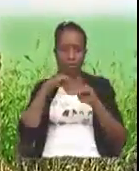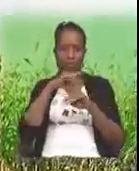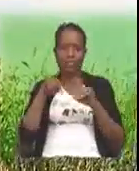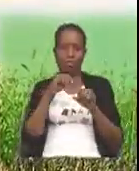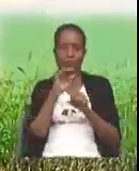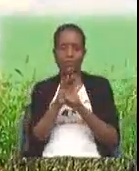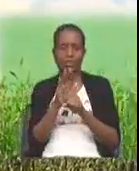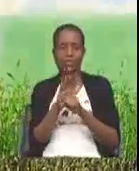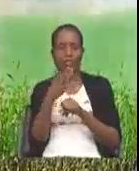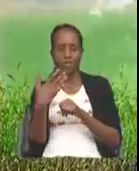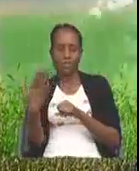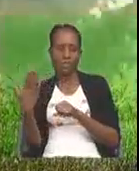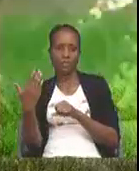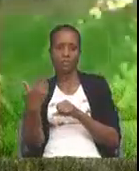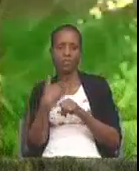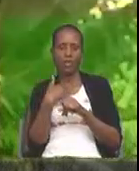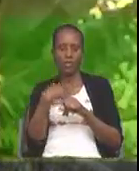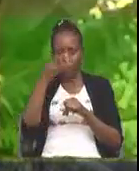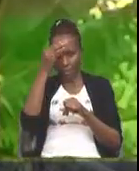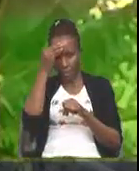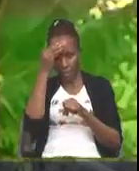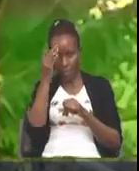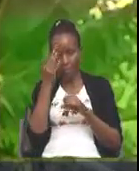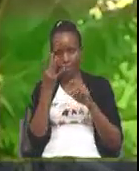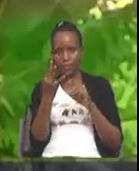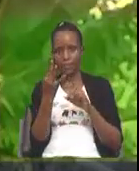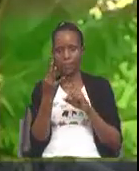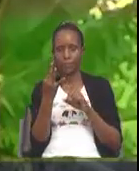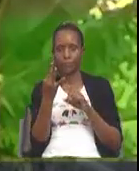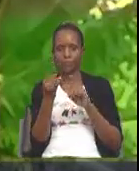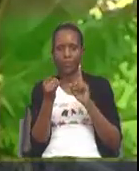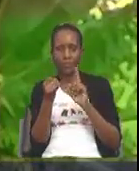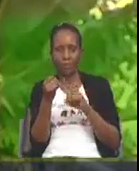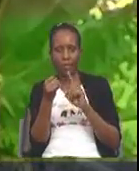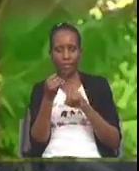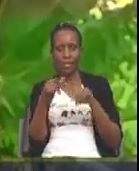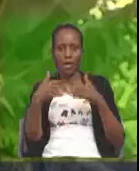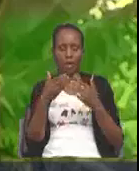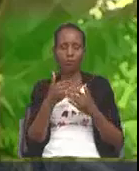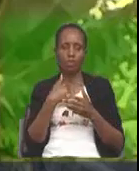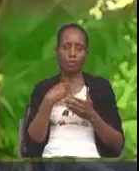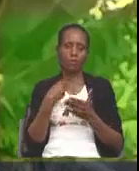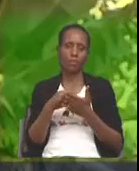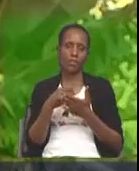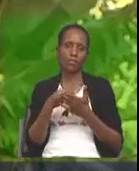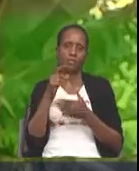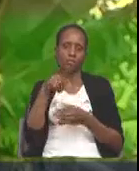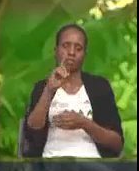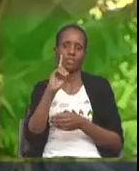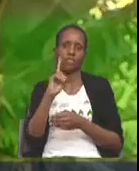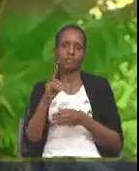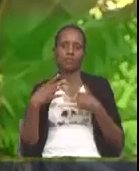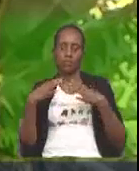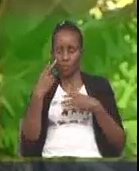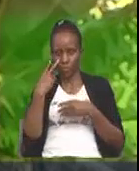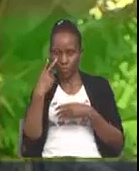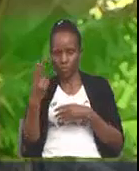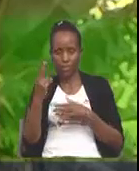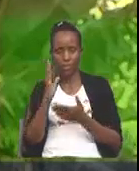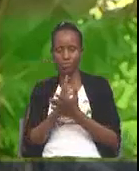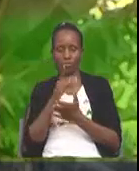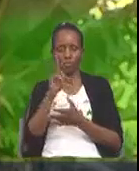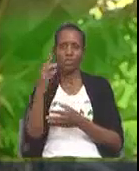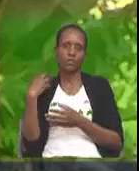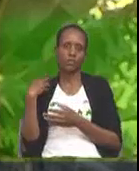Inatekeleza karibu mambo matatu hivi. Inatekeleza mambo kama ya kuweka pesa kwa mfuko, wao uonekane ni